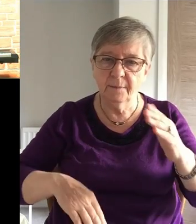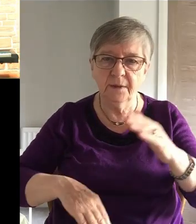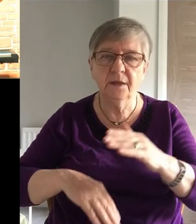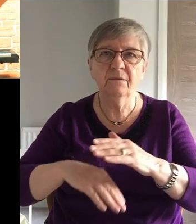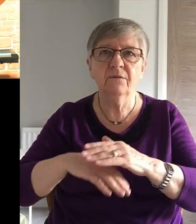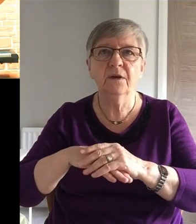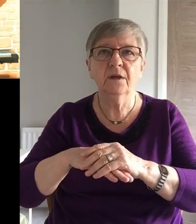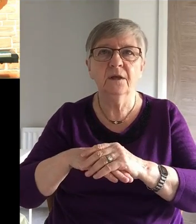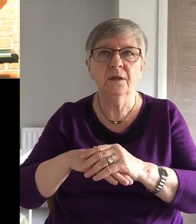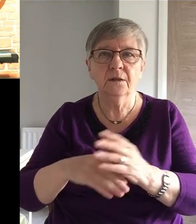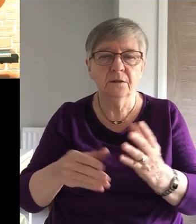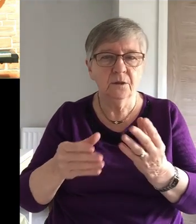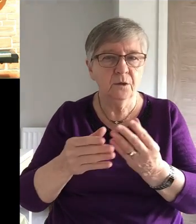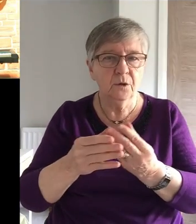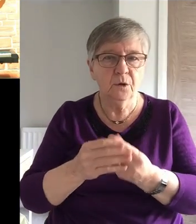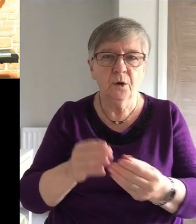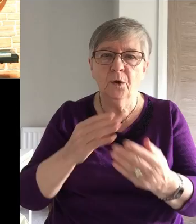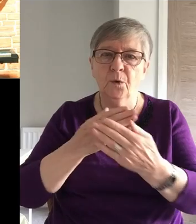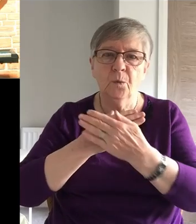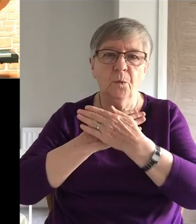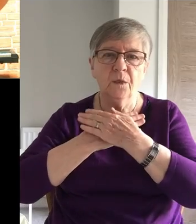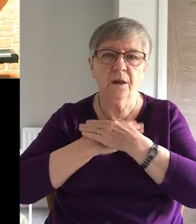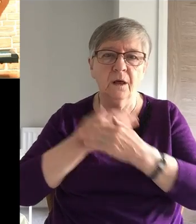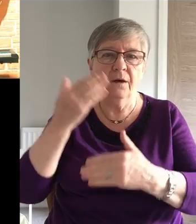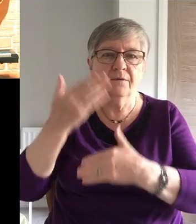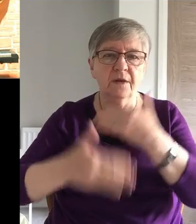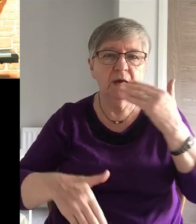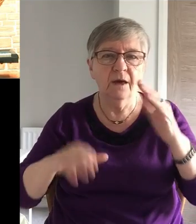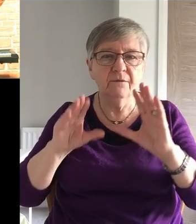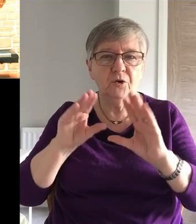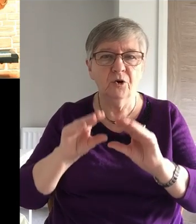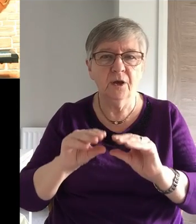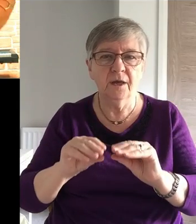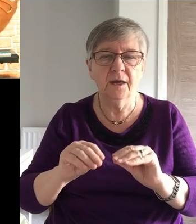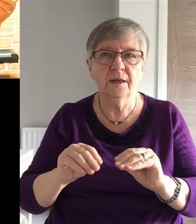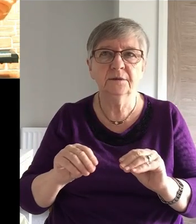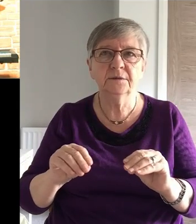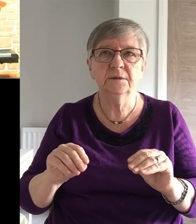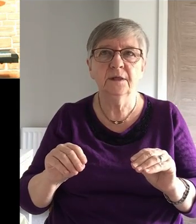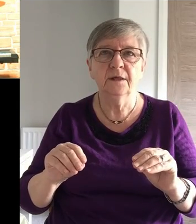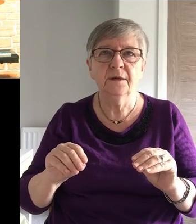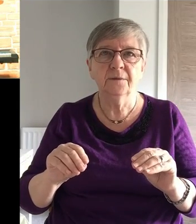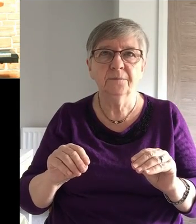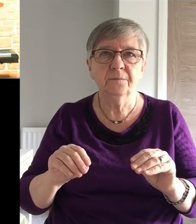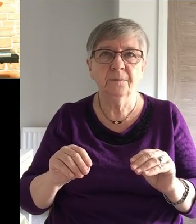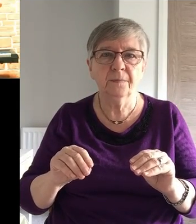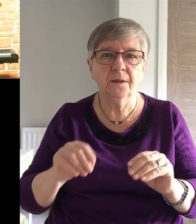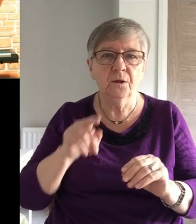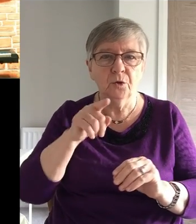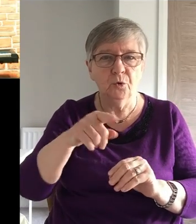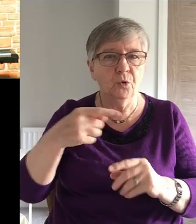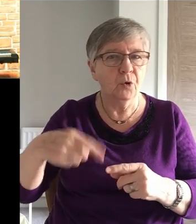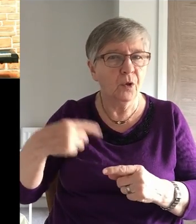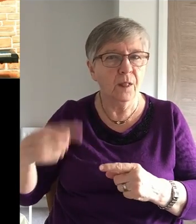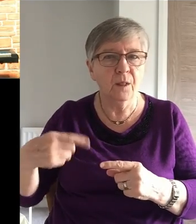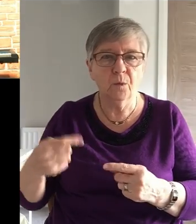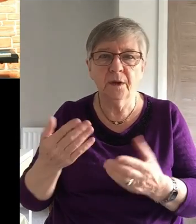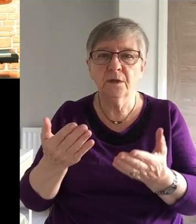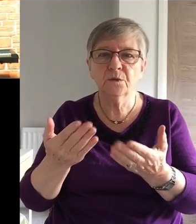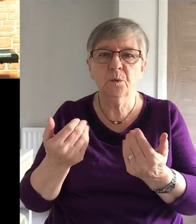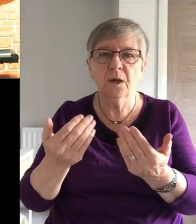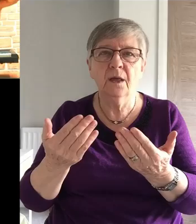Come and be filled with love never ending.